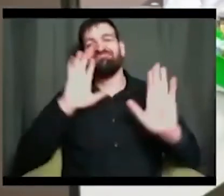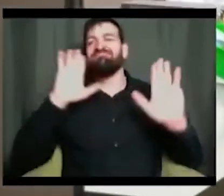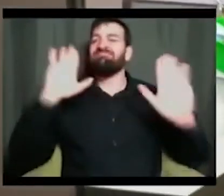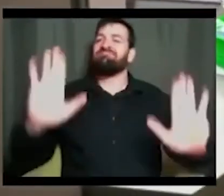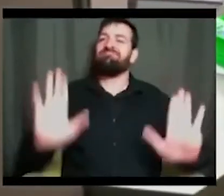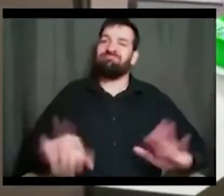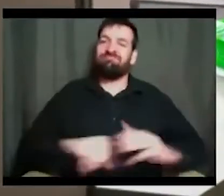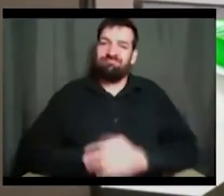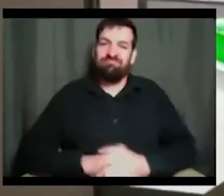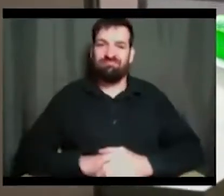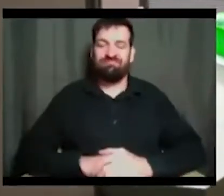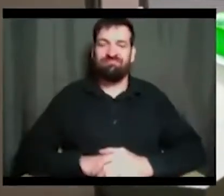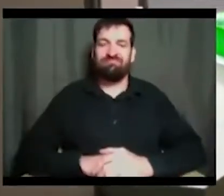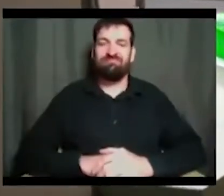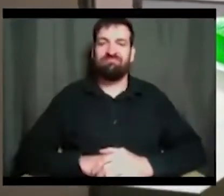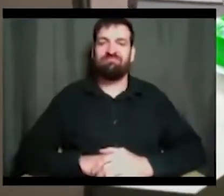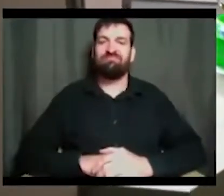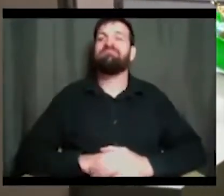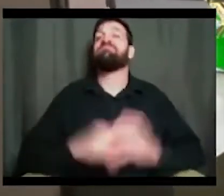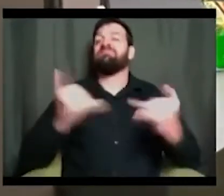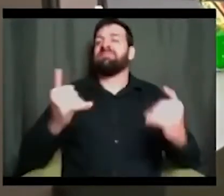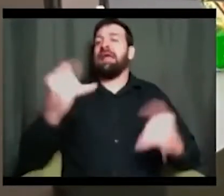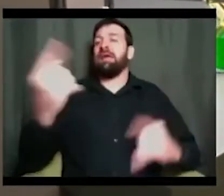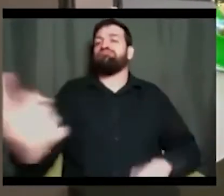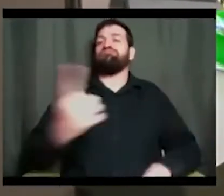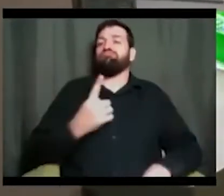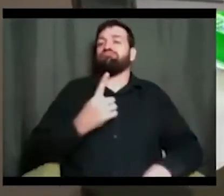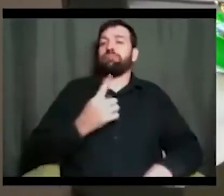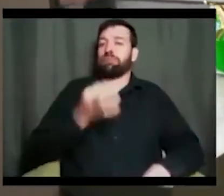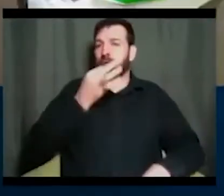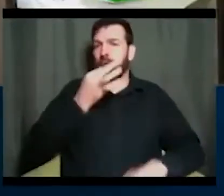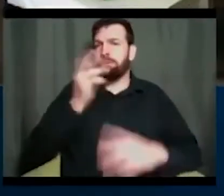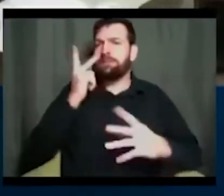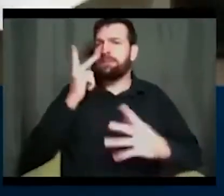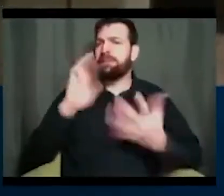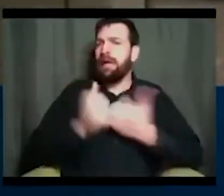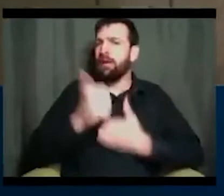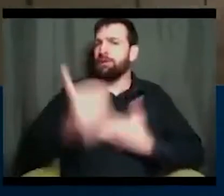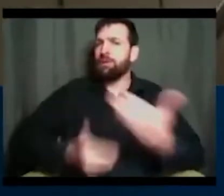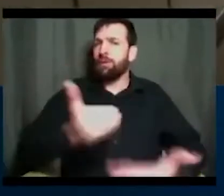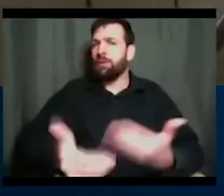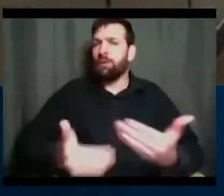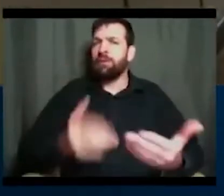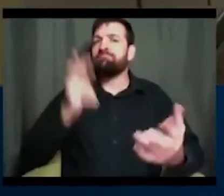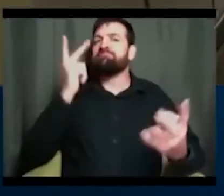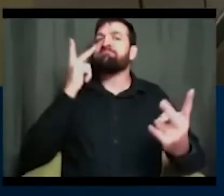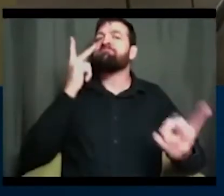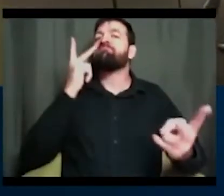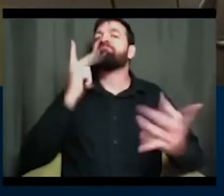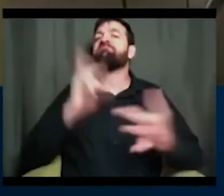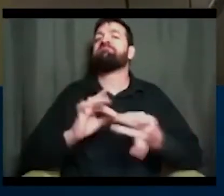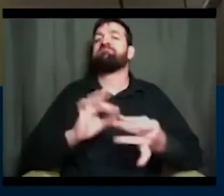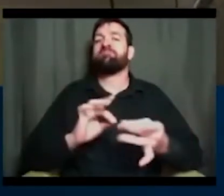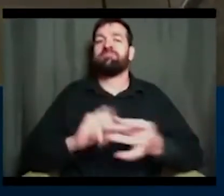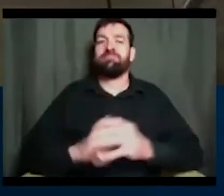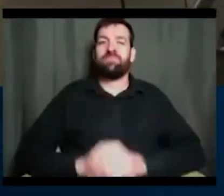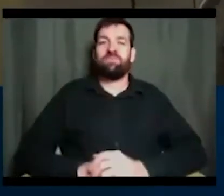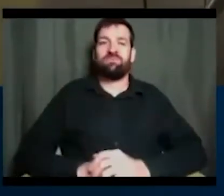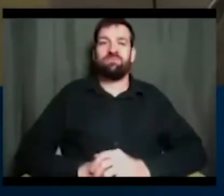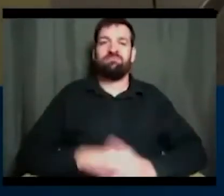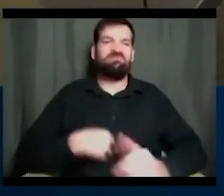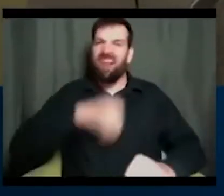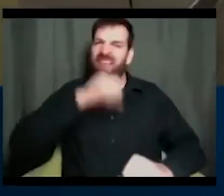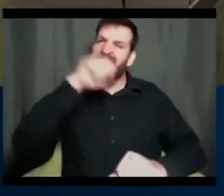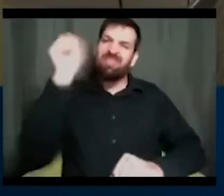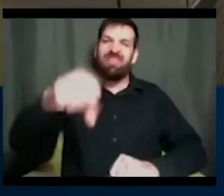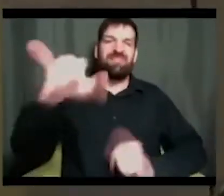Okay, so we're going to bring Russell back in here in a little bit just to see how he's doing and let us hear what he has to say. But I'm just loving this happy dance. I wish